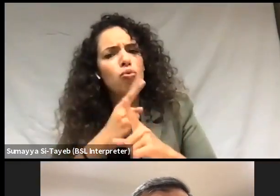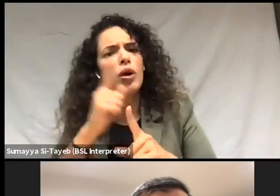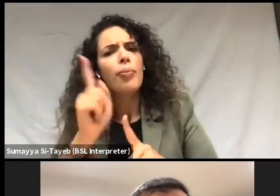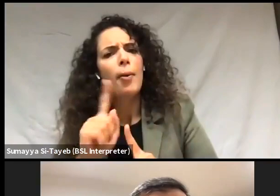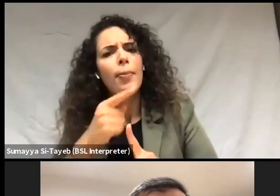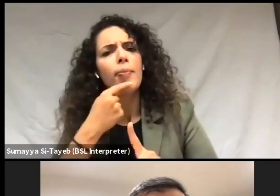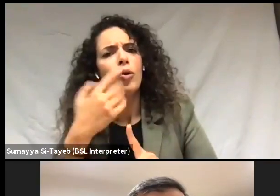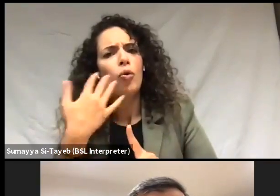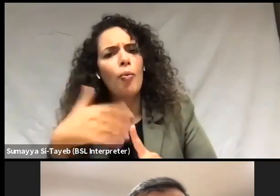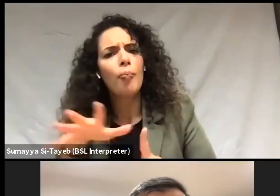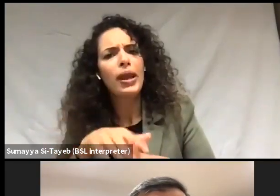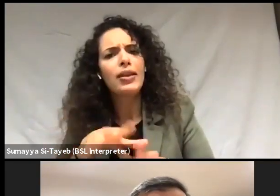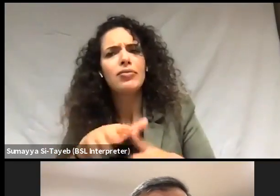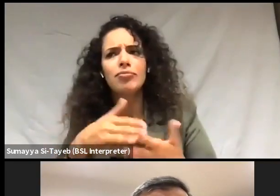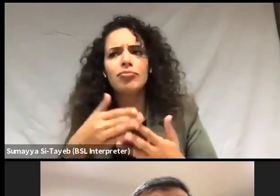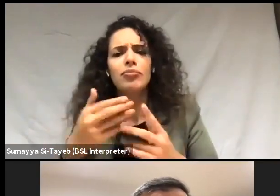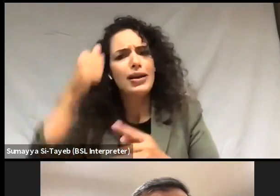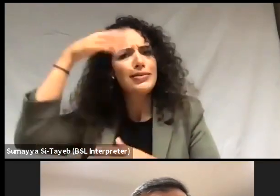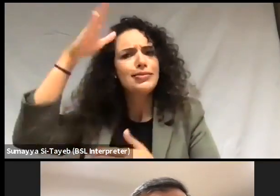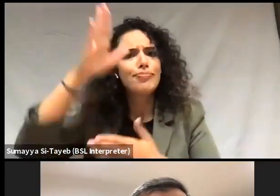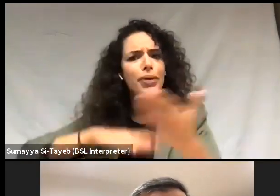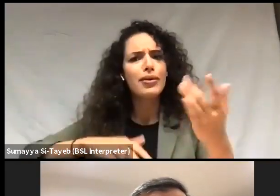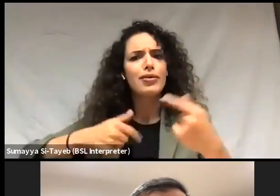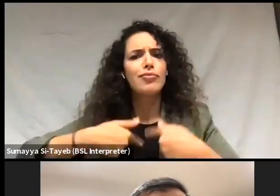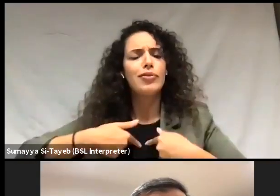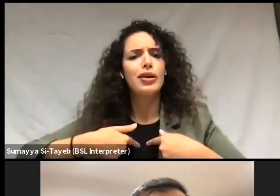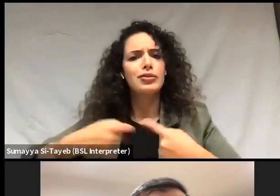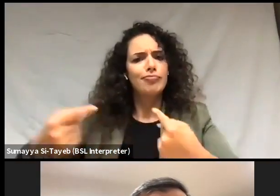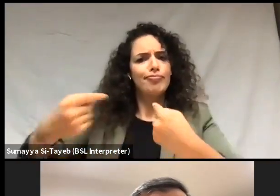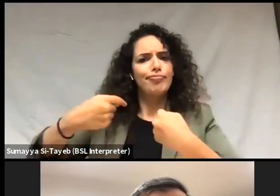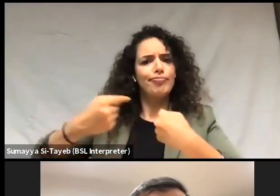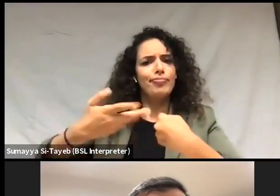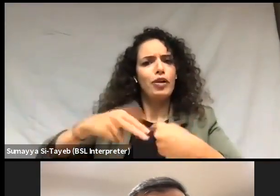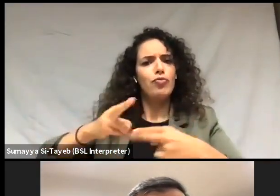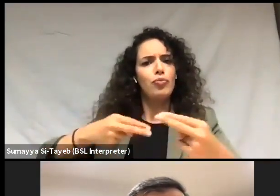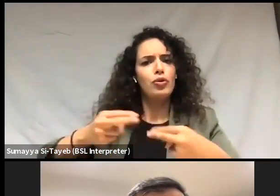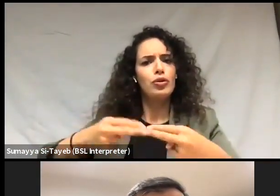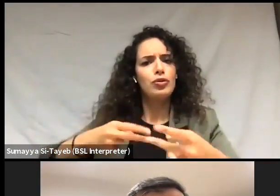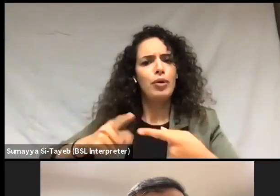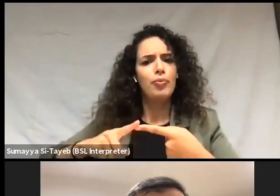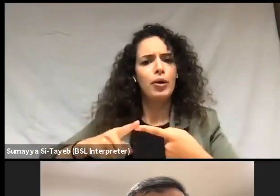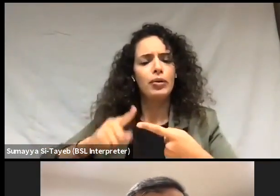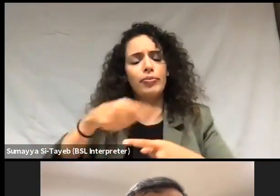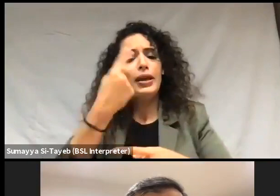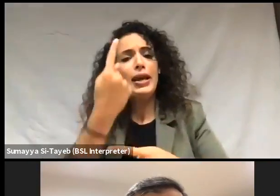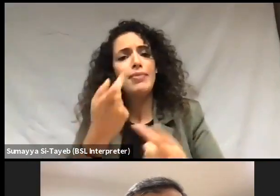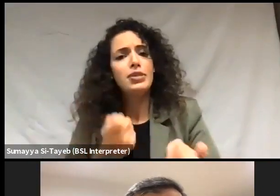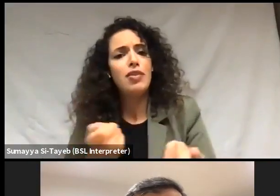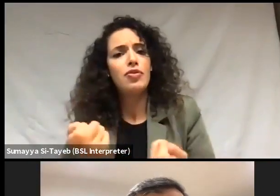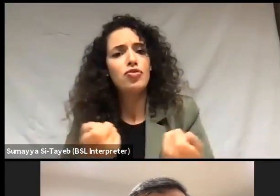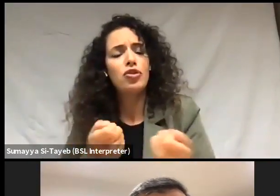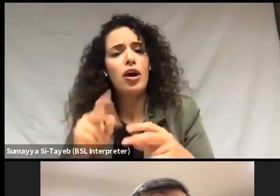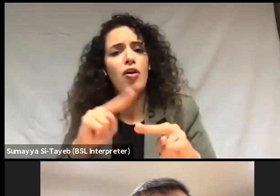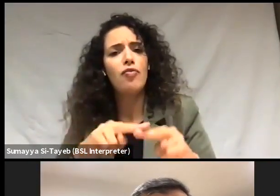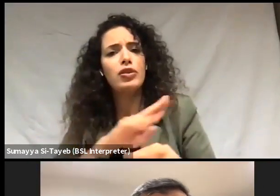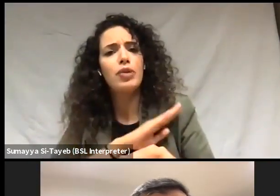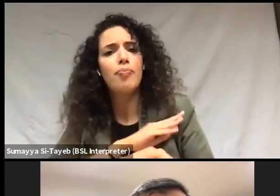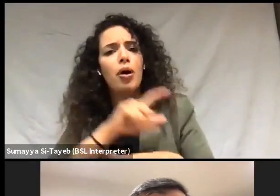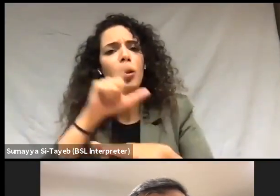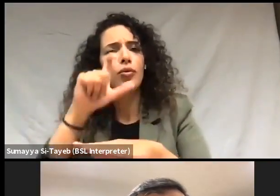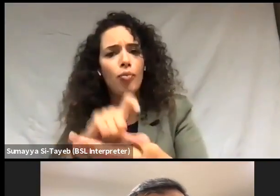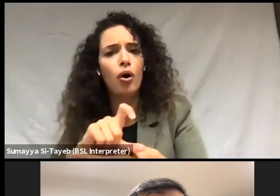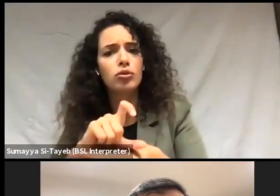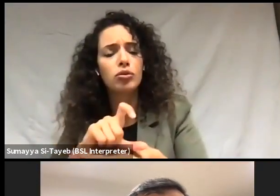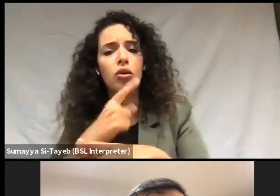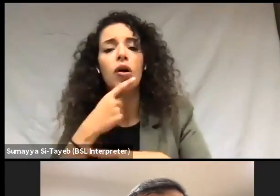Kosba is the chair of Finsbury Park Mosque. And there is an institution, there is a place that has suffered